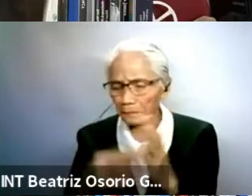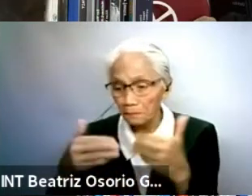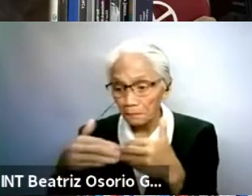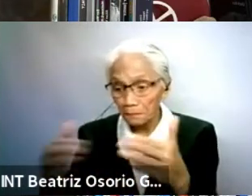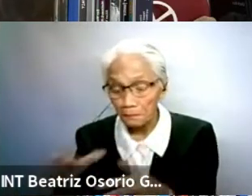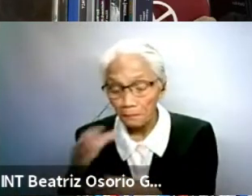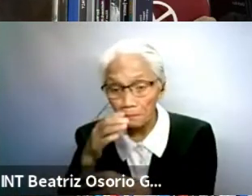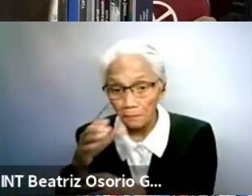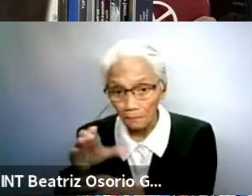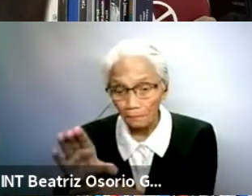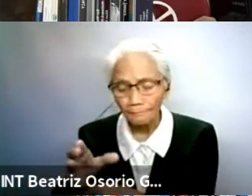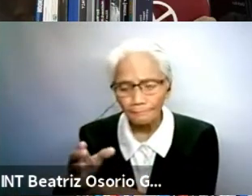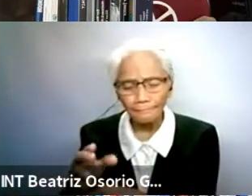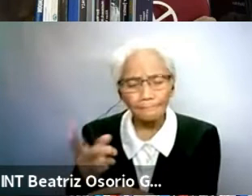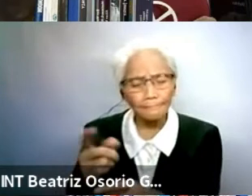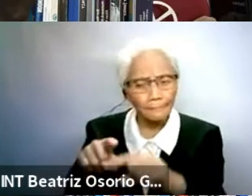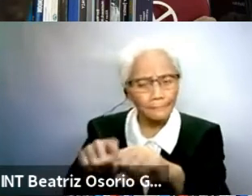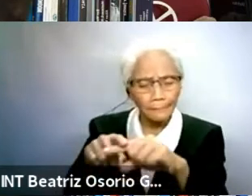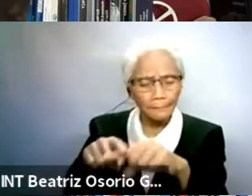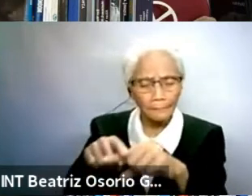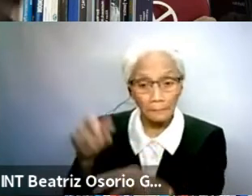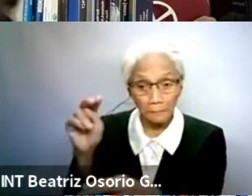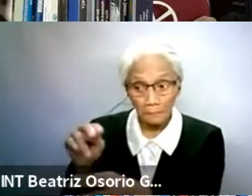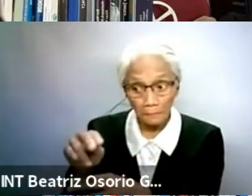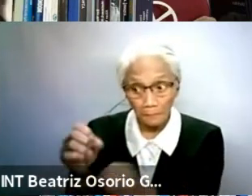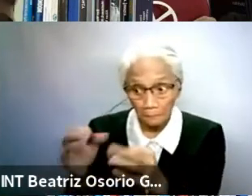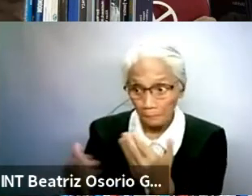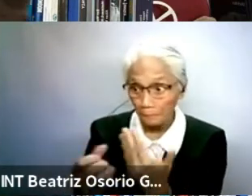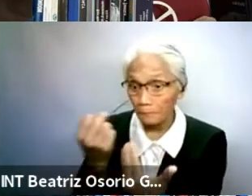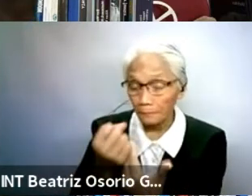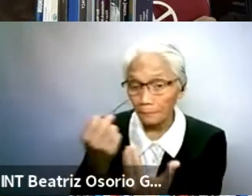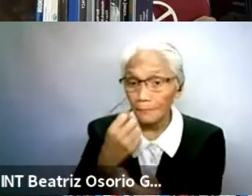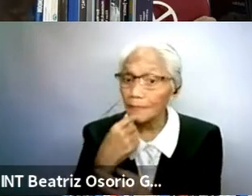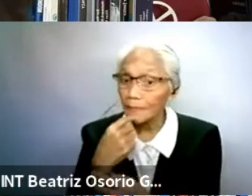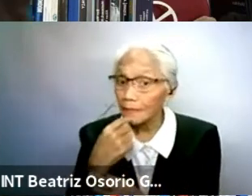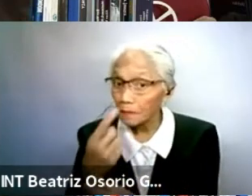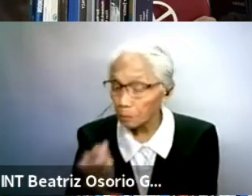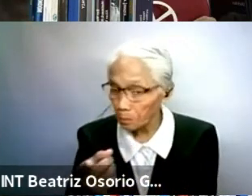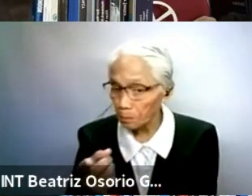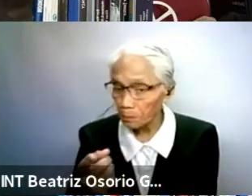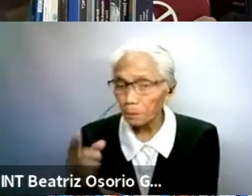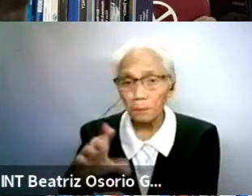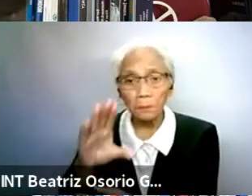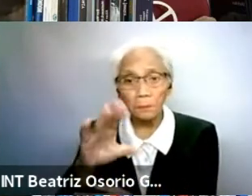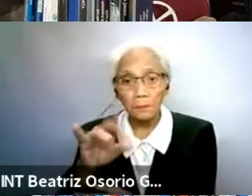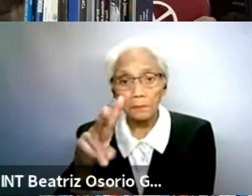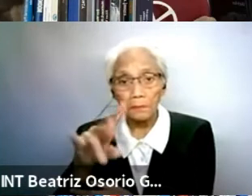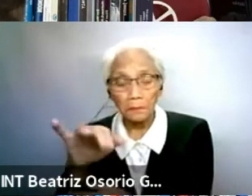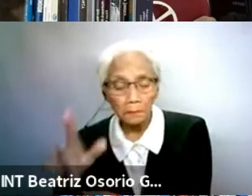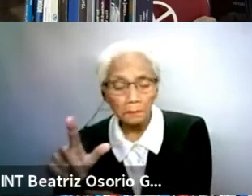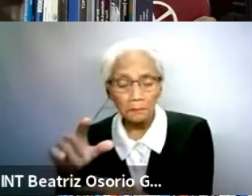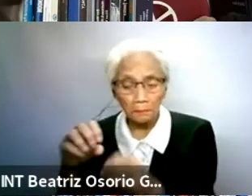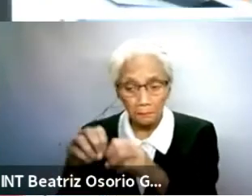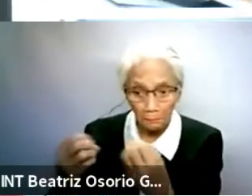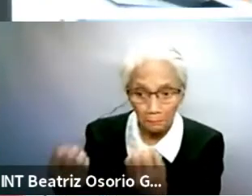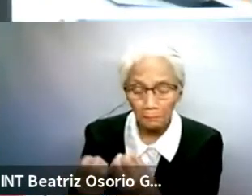really answers a need. And one very simple thing would be every time a civil society organization hears